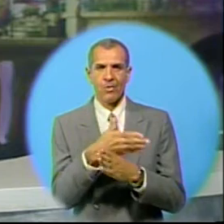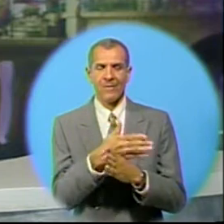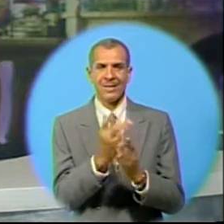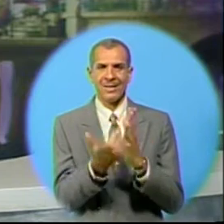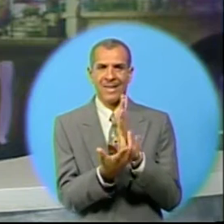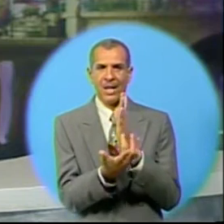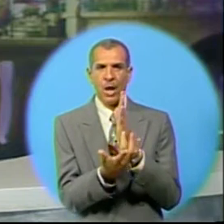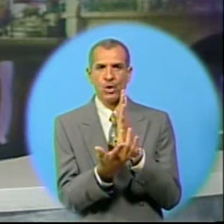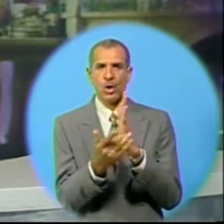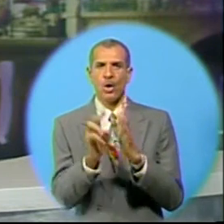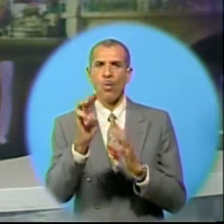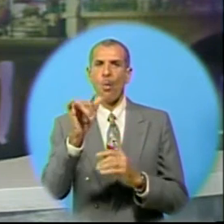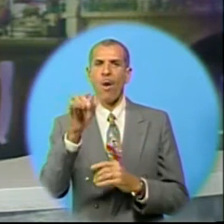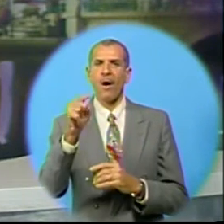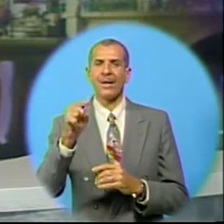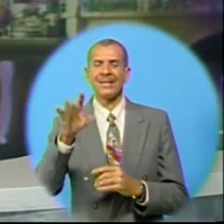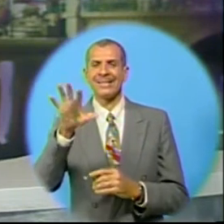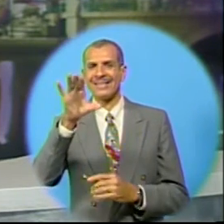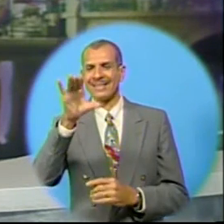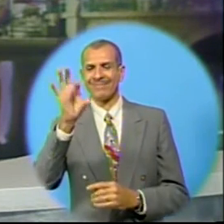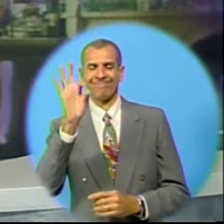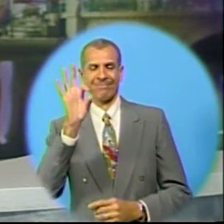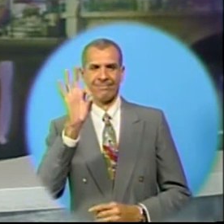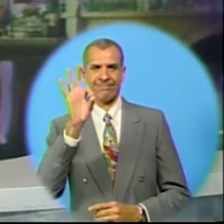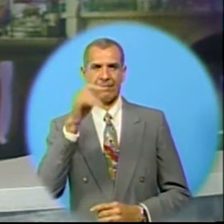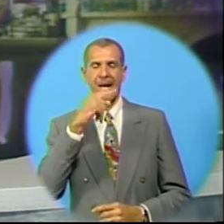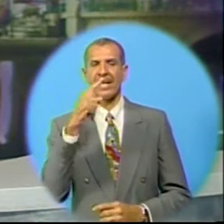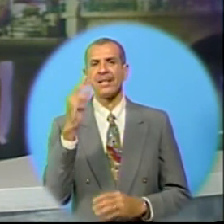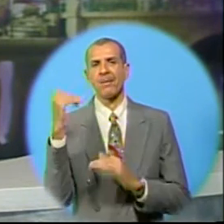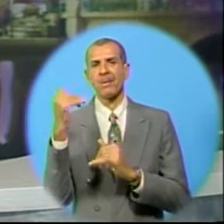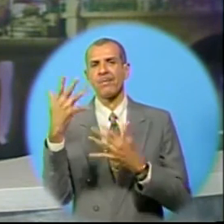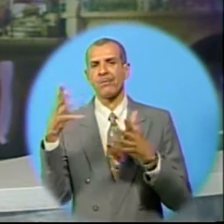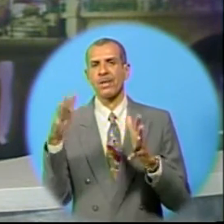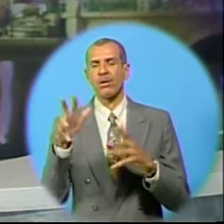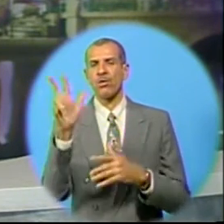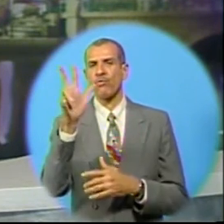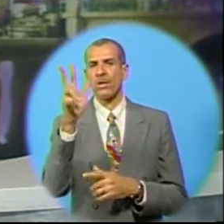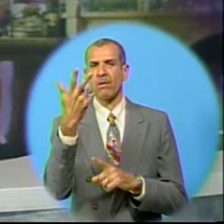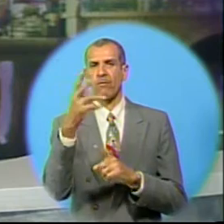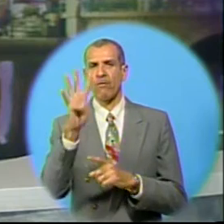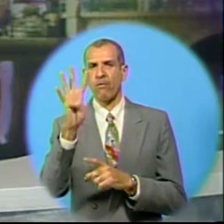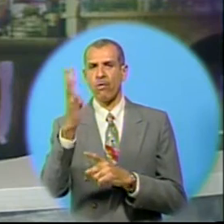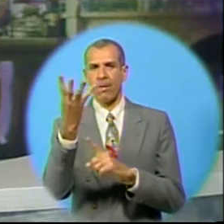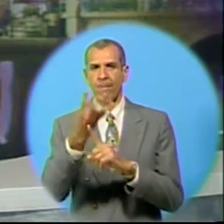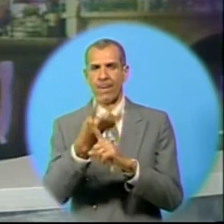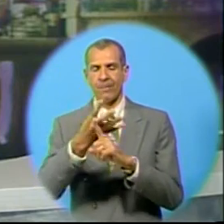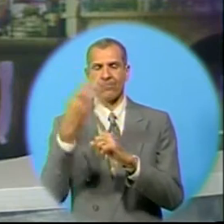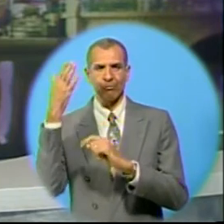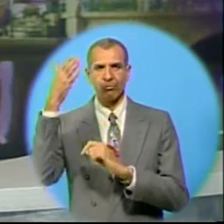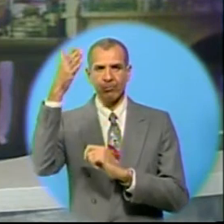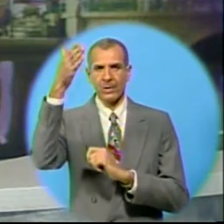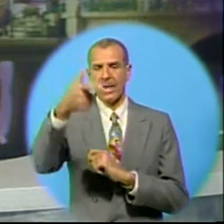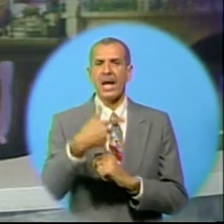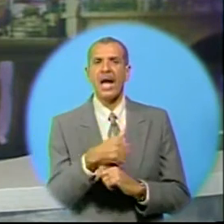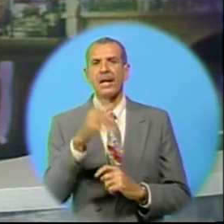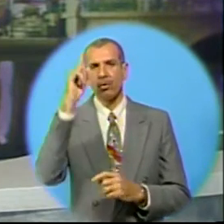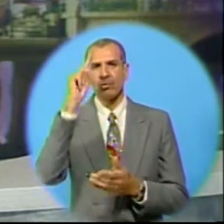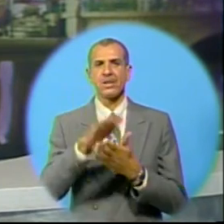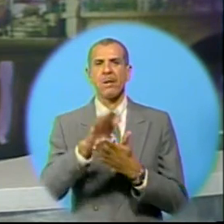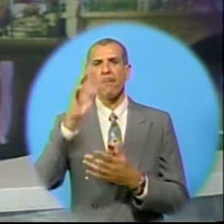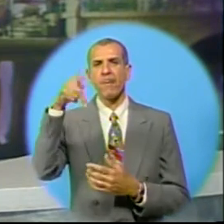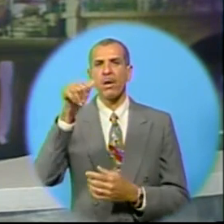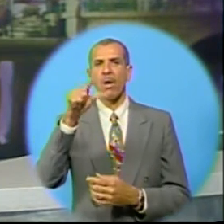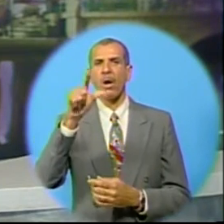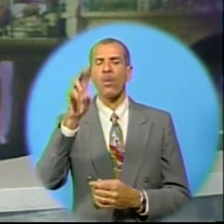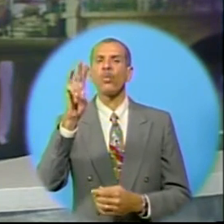on the ward. The project is expected to be completed in 3 to 4 months. Trustee at that foundation, Paul Williams, says